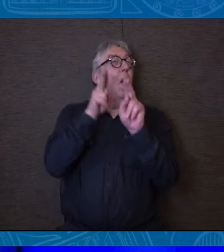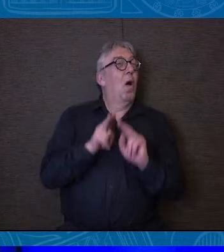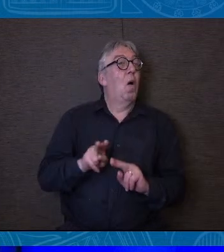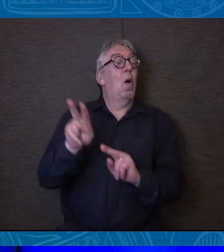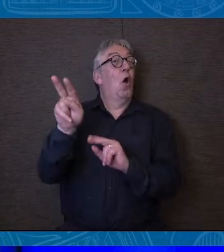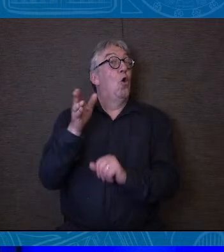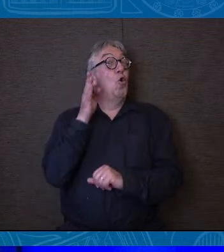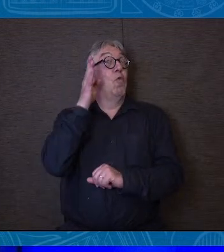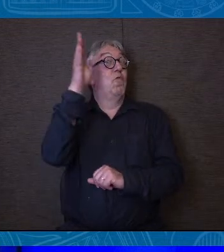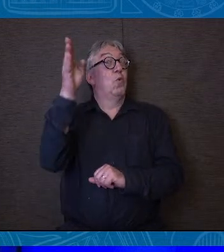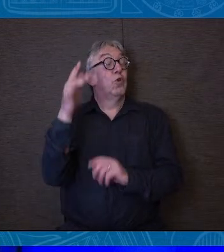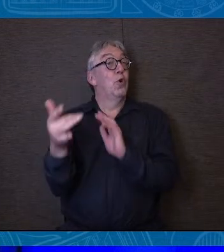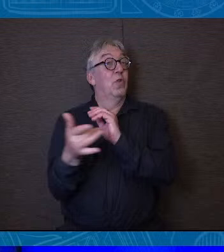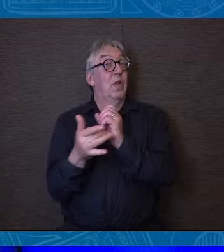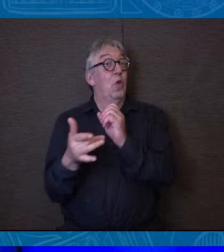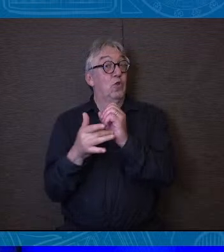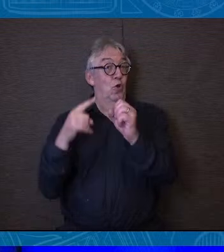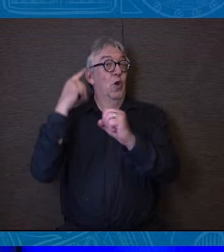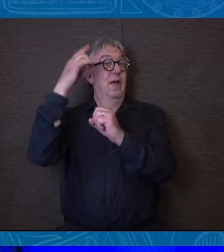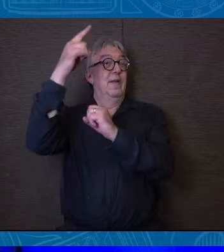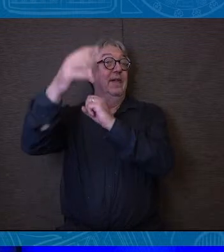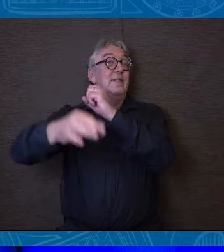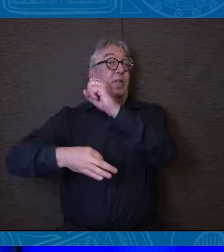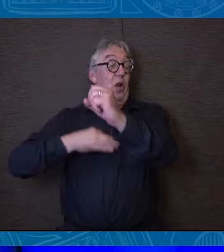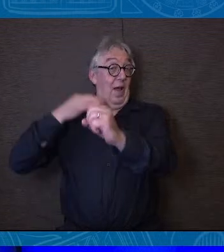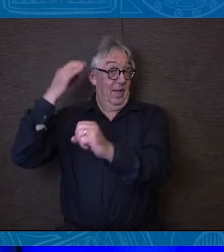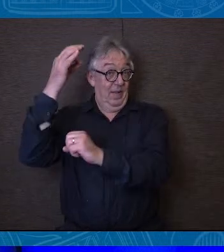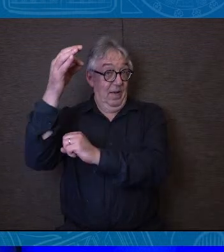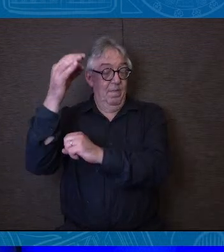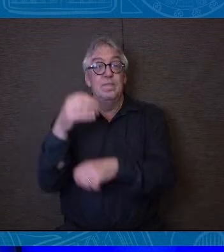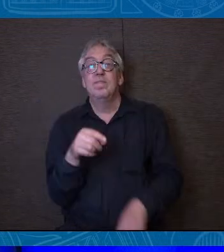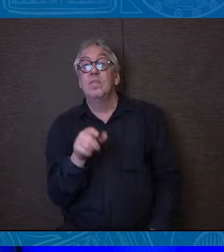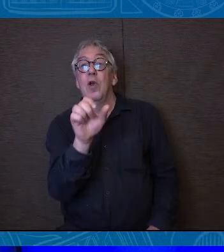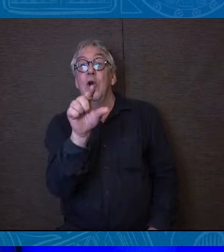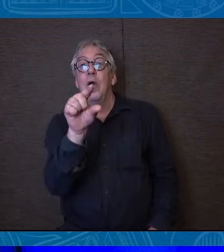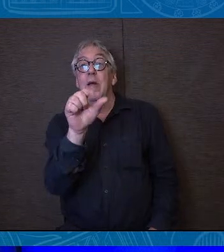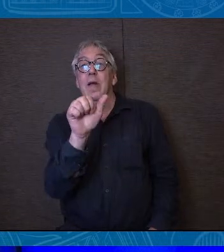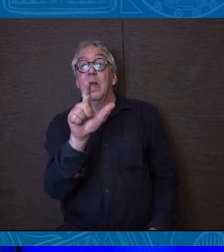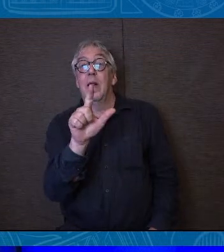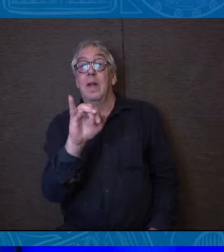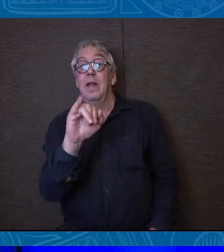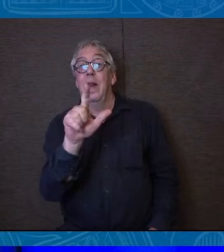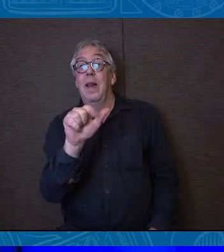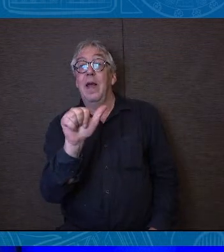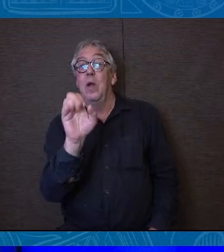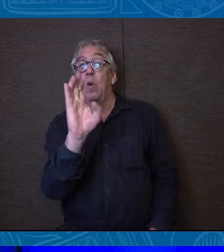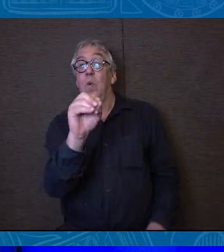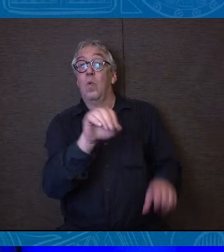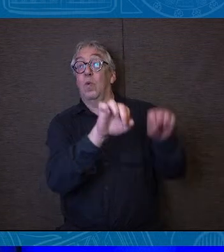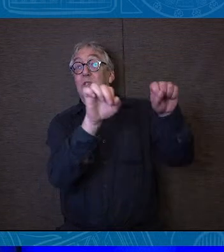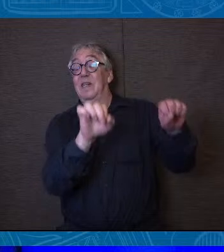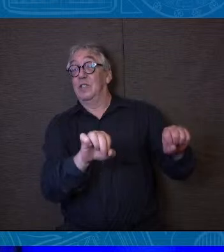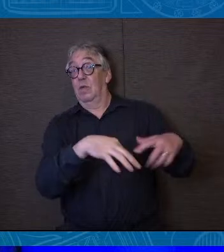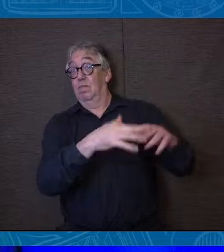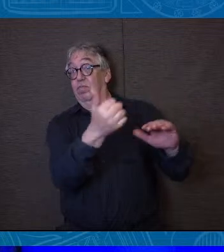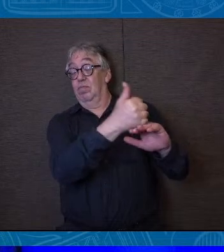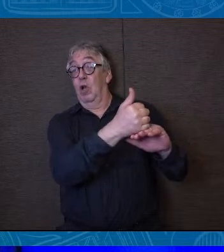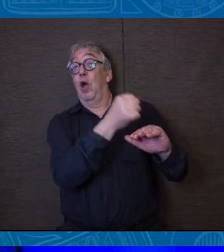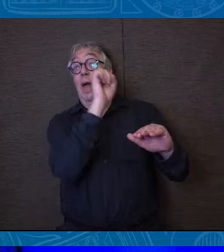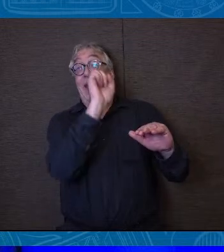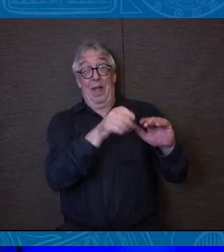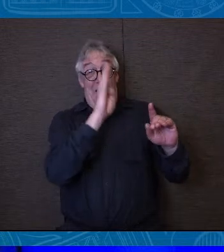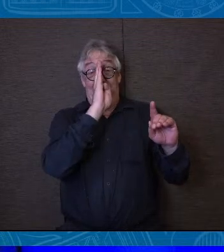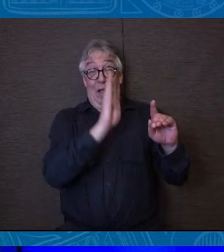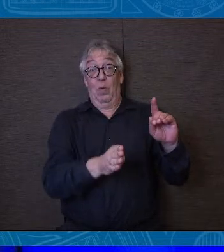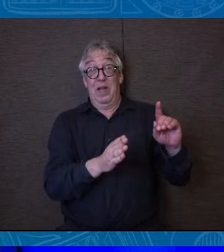ones, this is the structure of the Galileo system that has been tested and trialed as well. So there is an opportunity to send directly the message